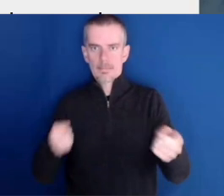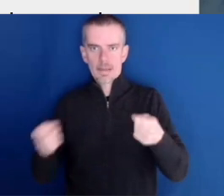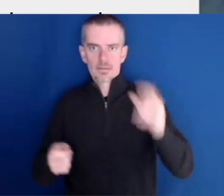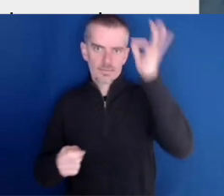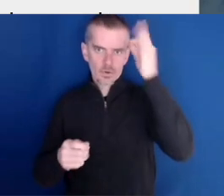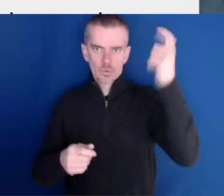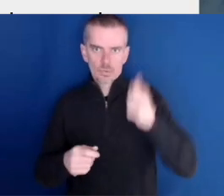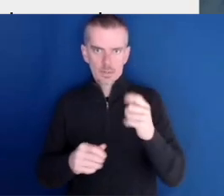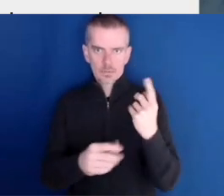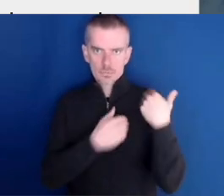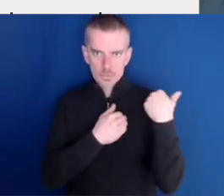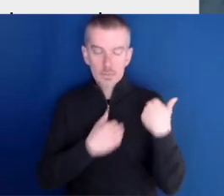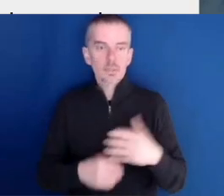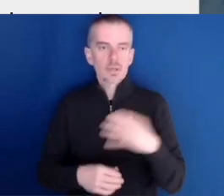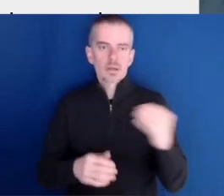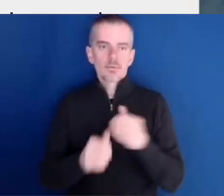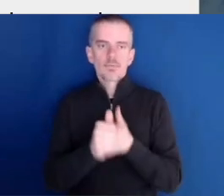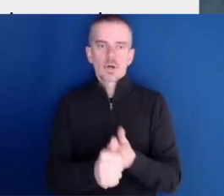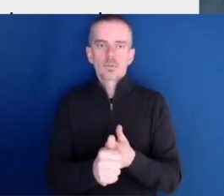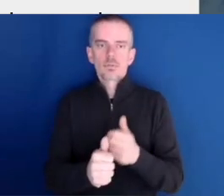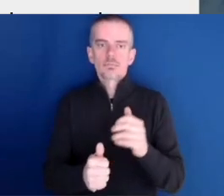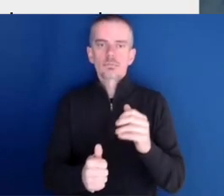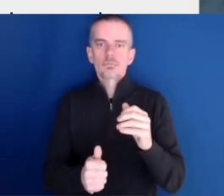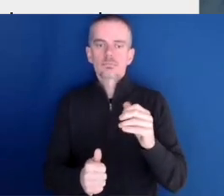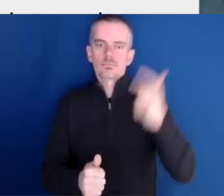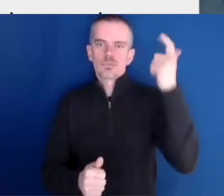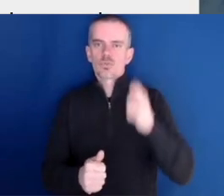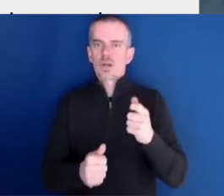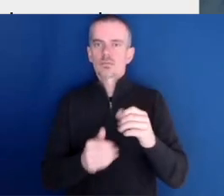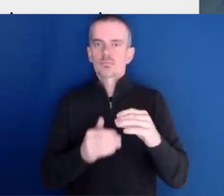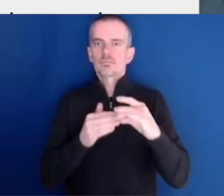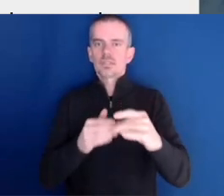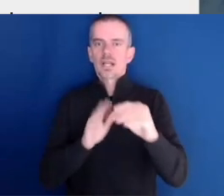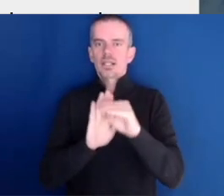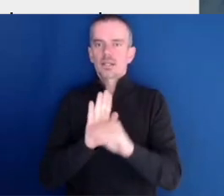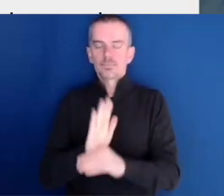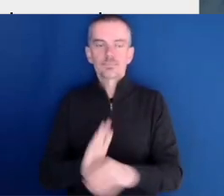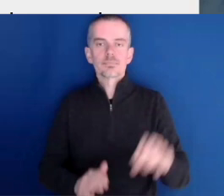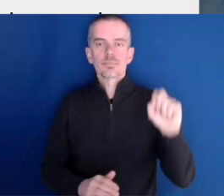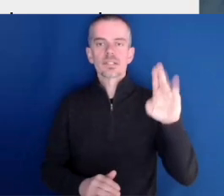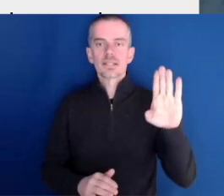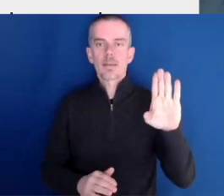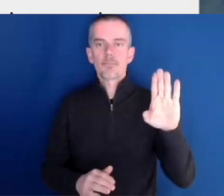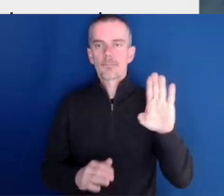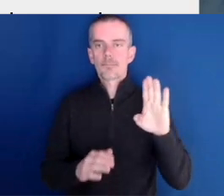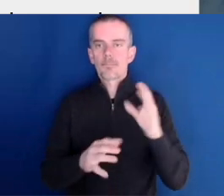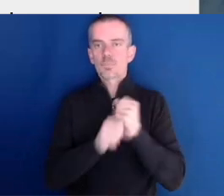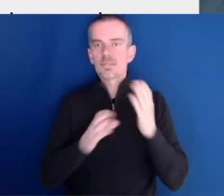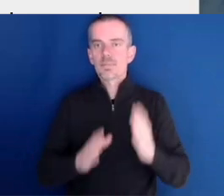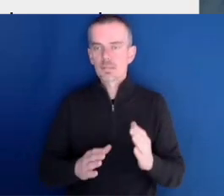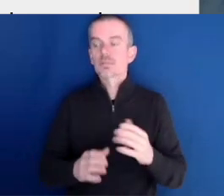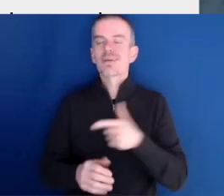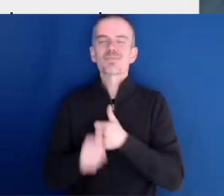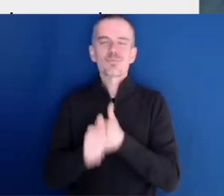responsibly and in accordance with the grant guidelines. Subrecipients, they have to follow rules